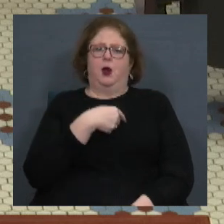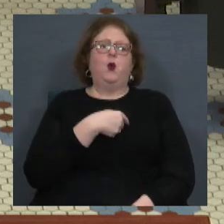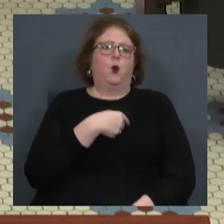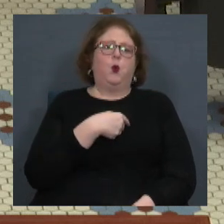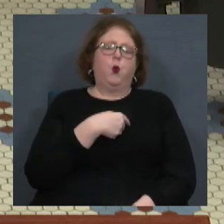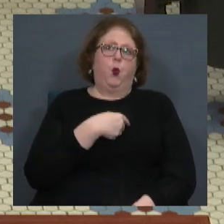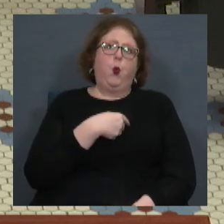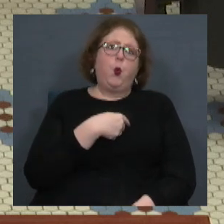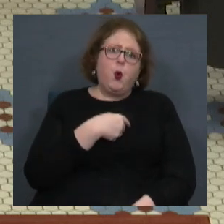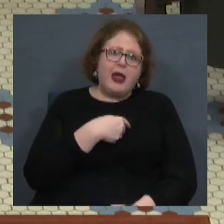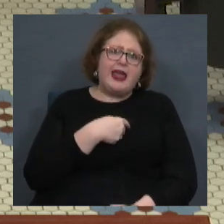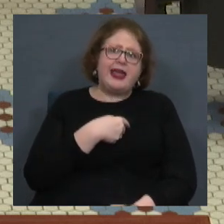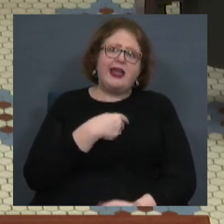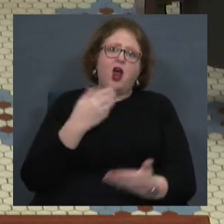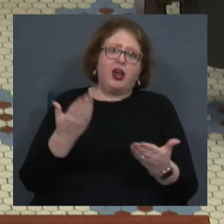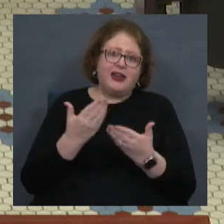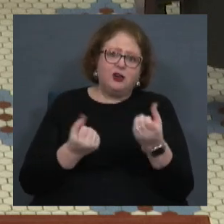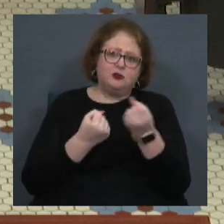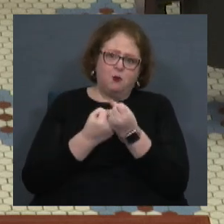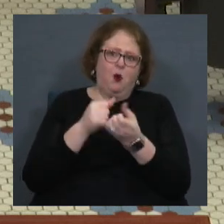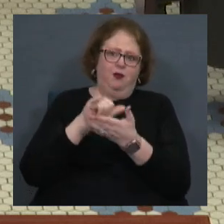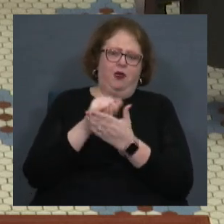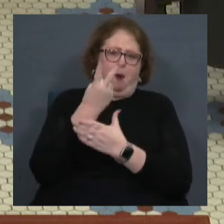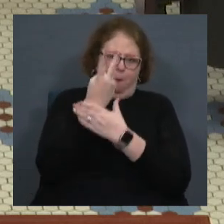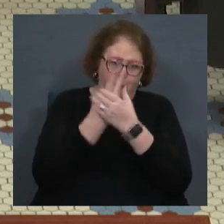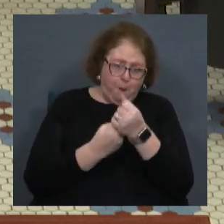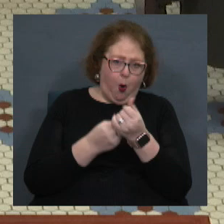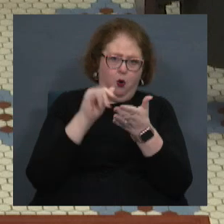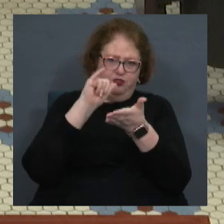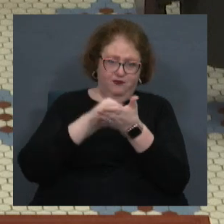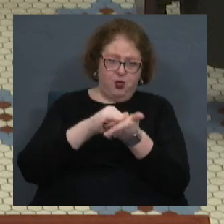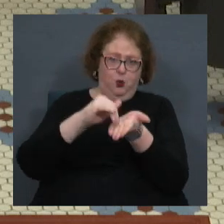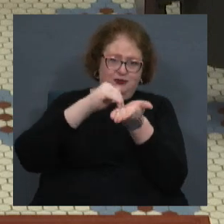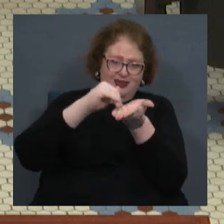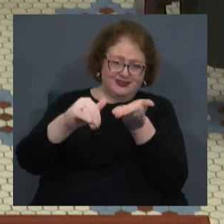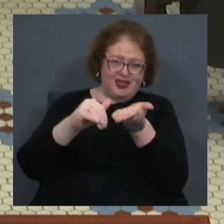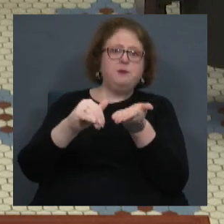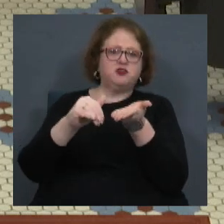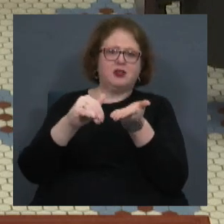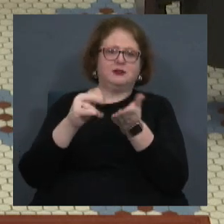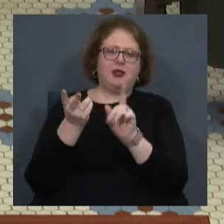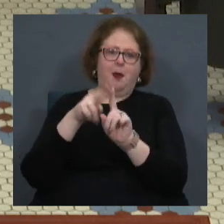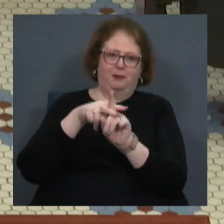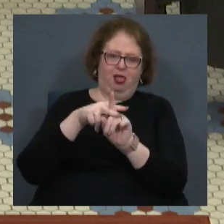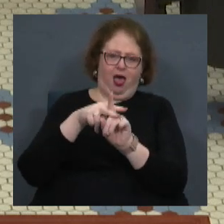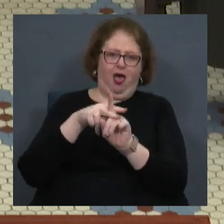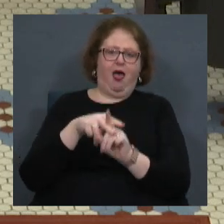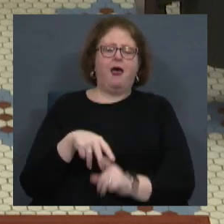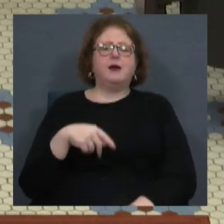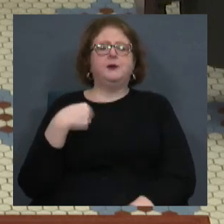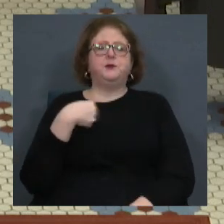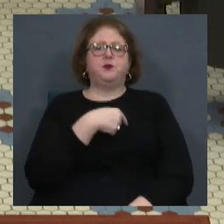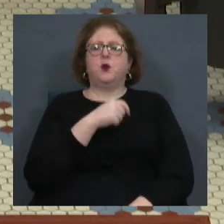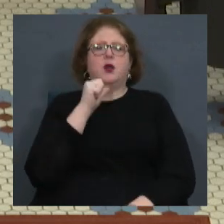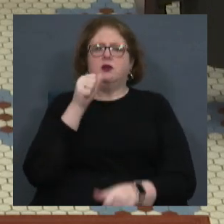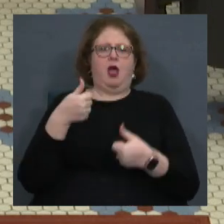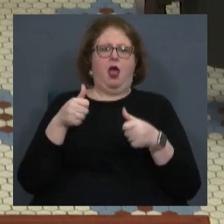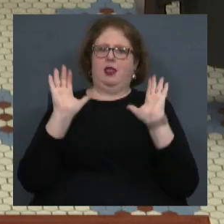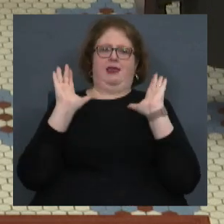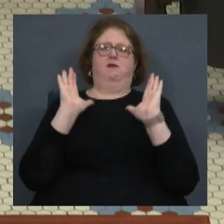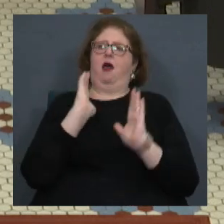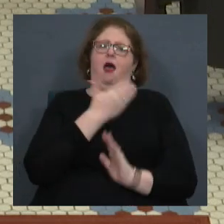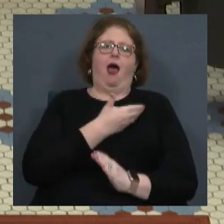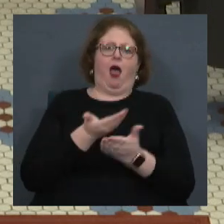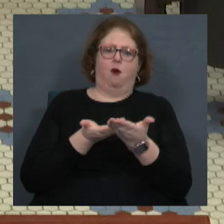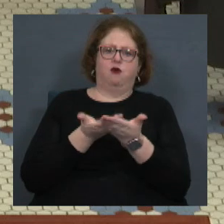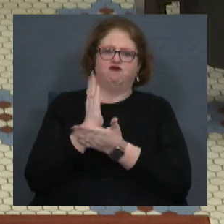exemptions apply to this home in question, and the applicant is not waiving its right to these exemptions by appearing both